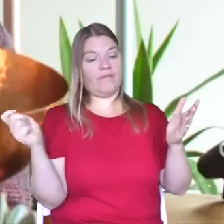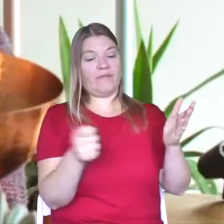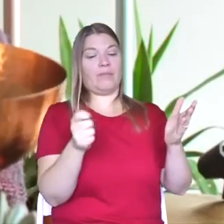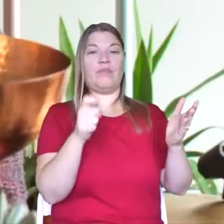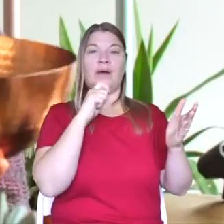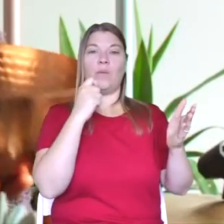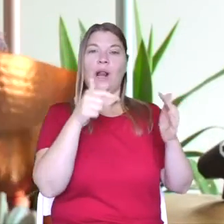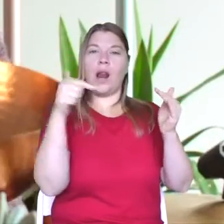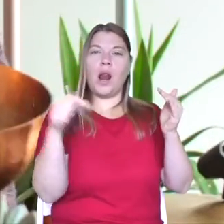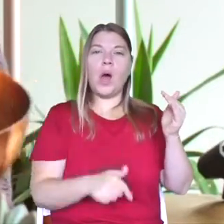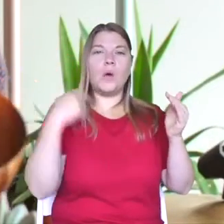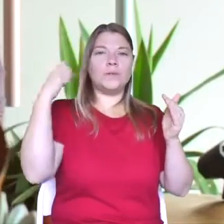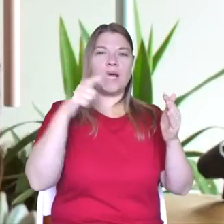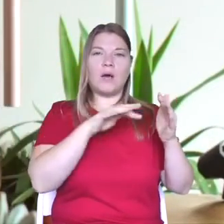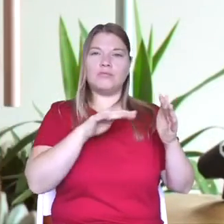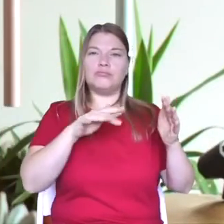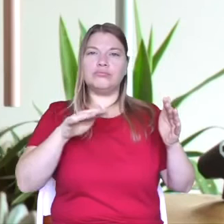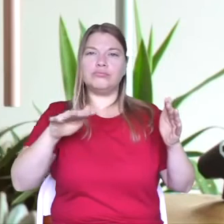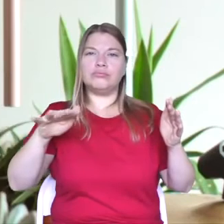out a low hum, like this.